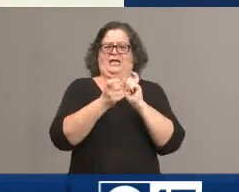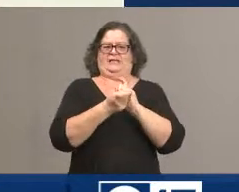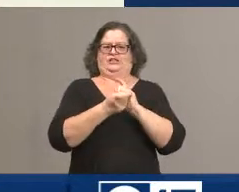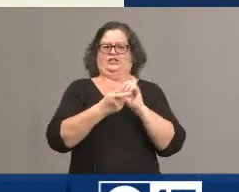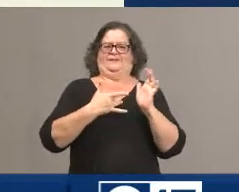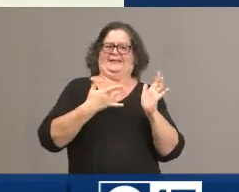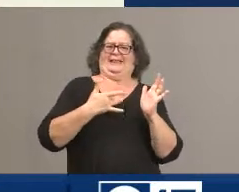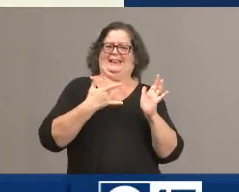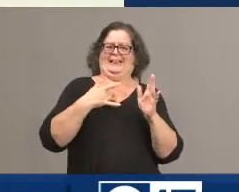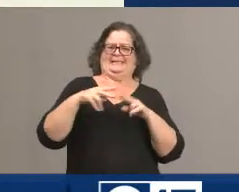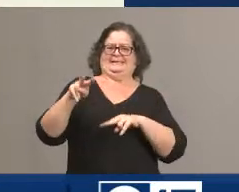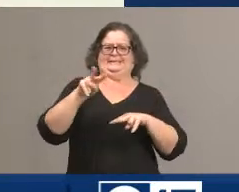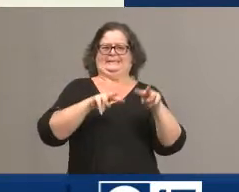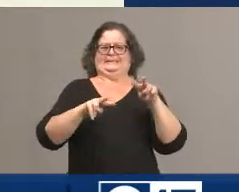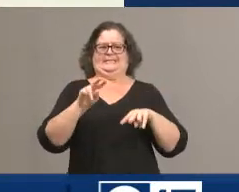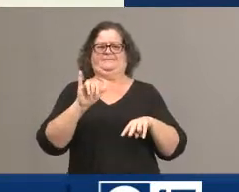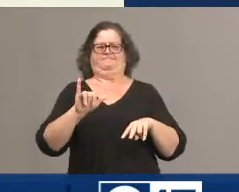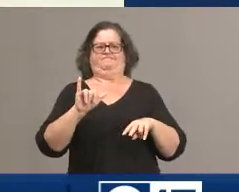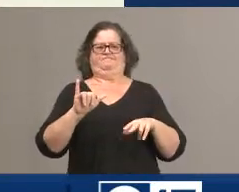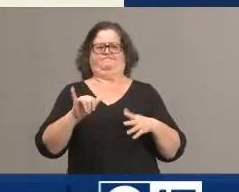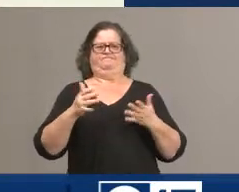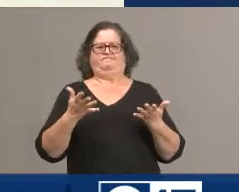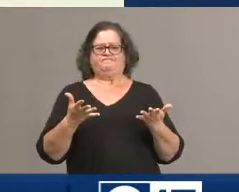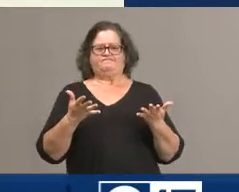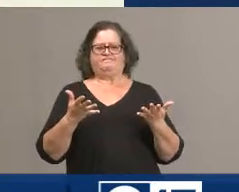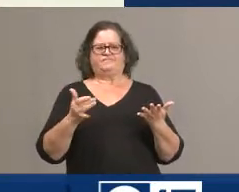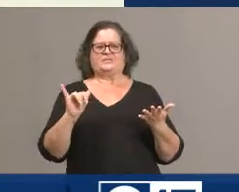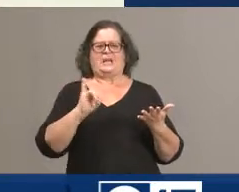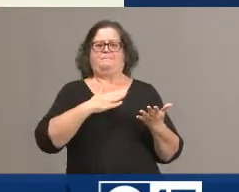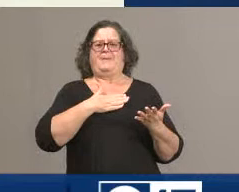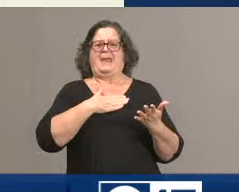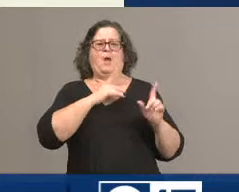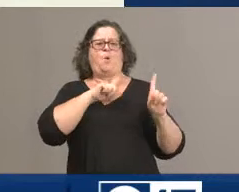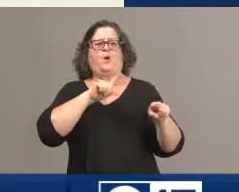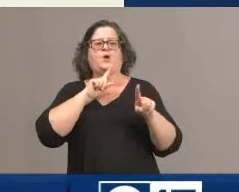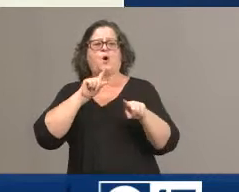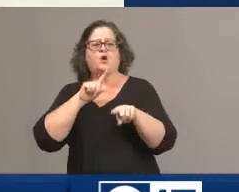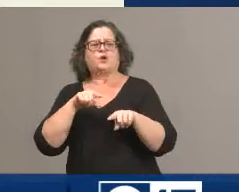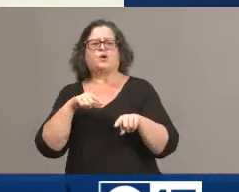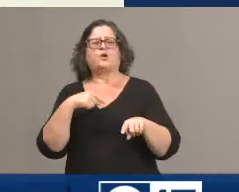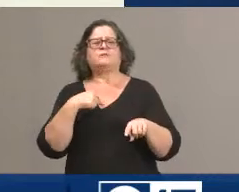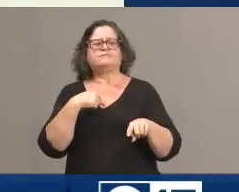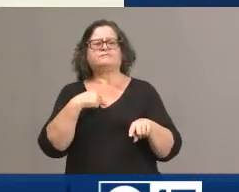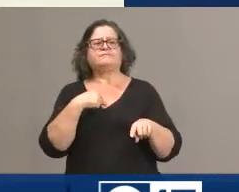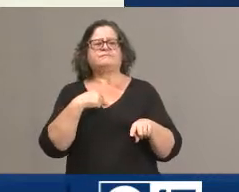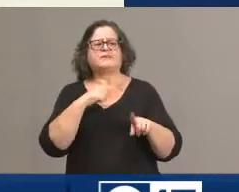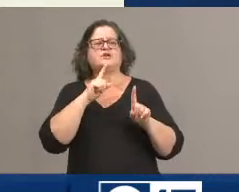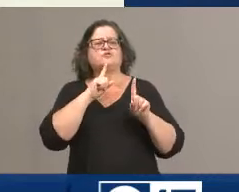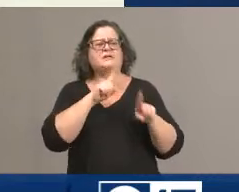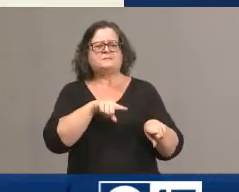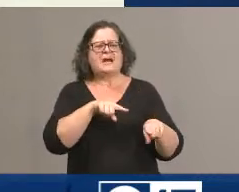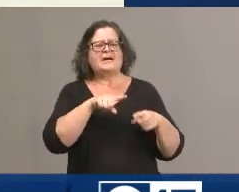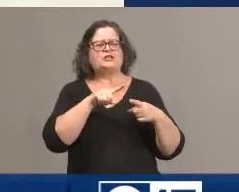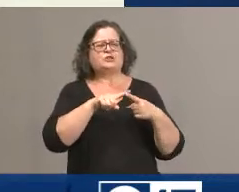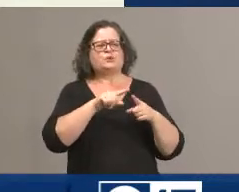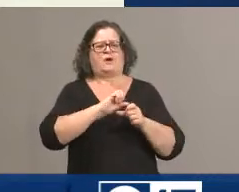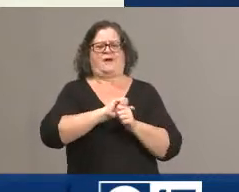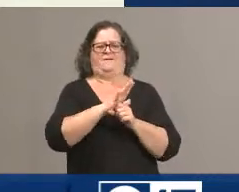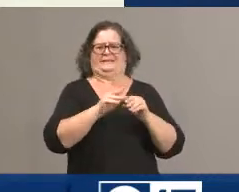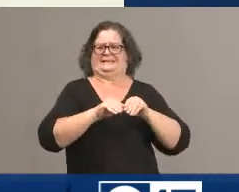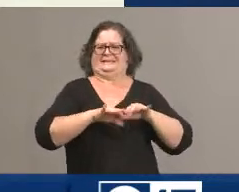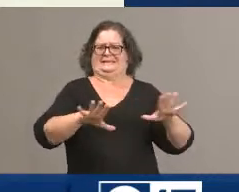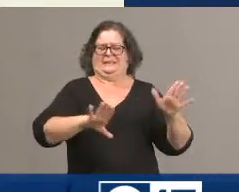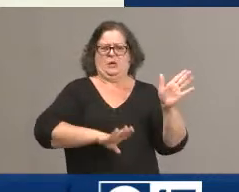this virus. So we are going to do what is necessary, and I mean whatever